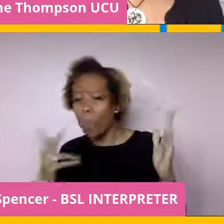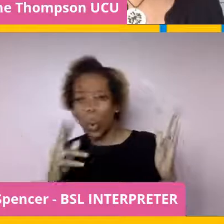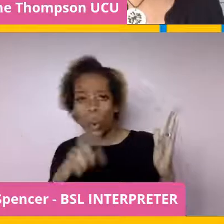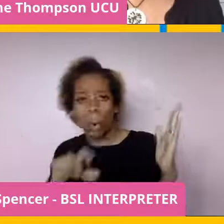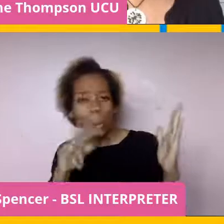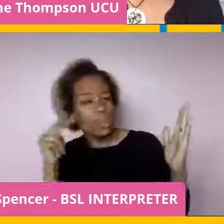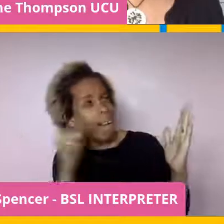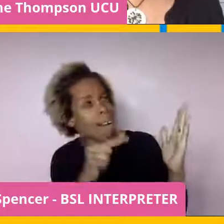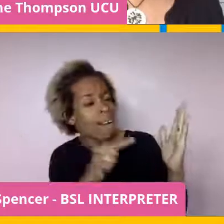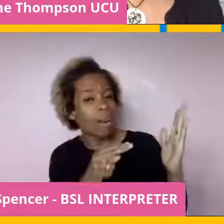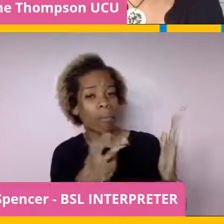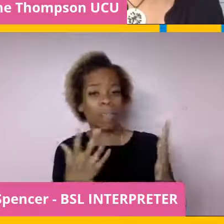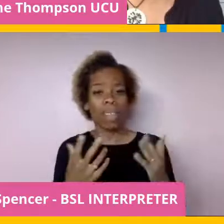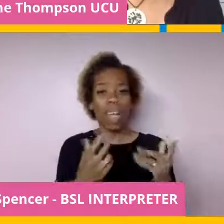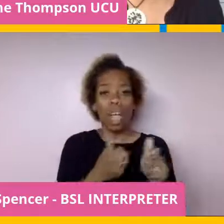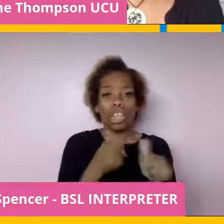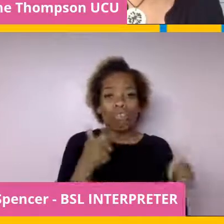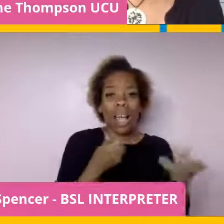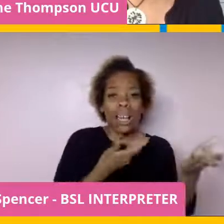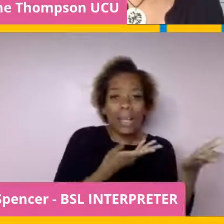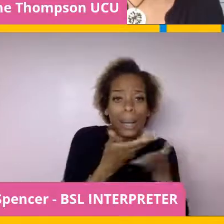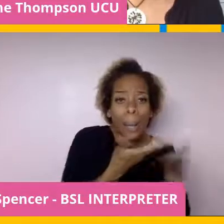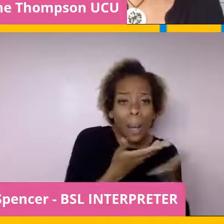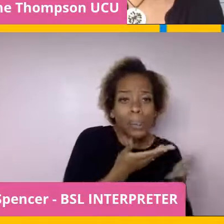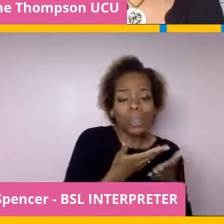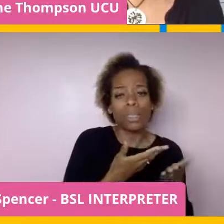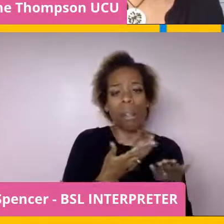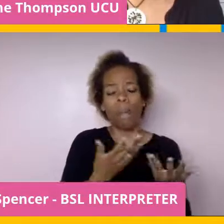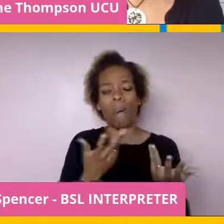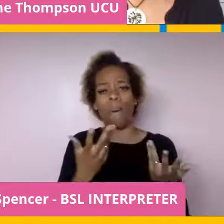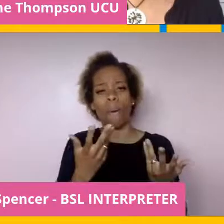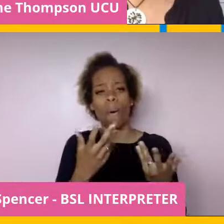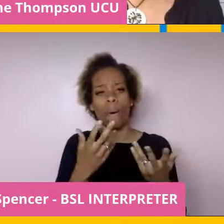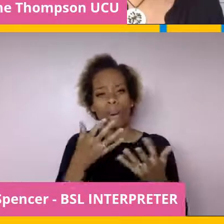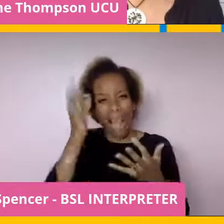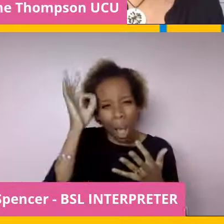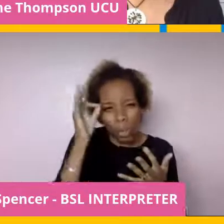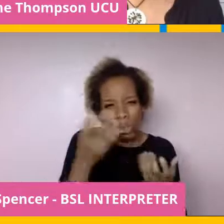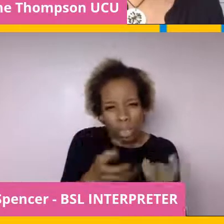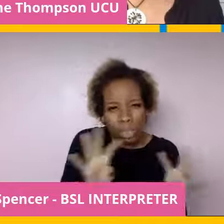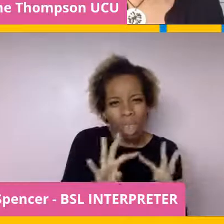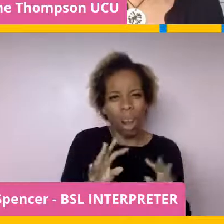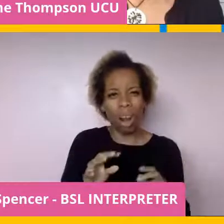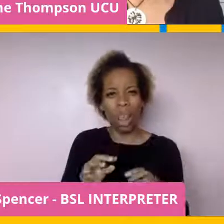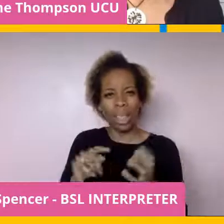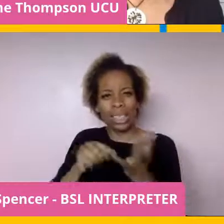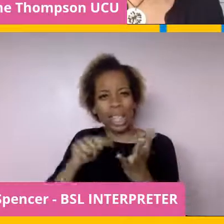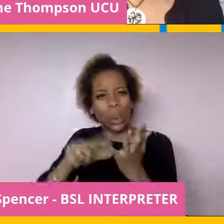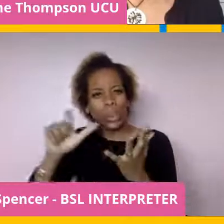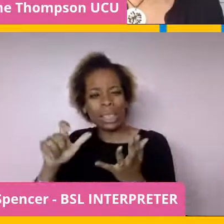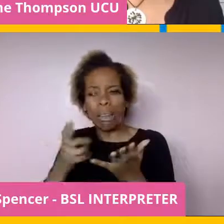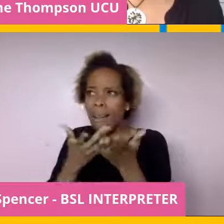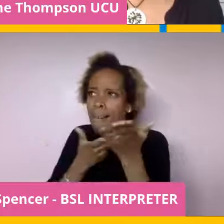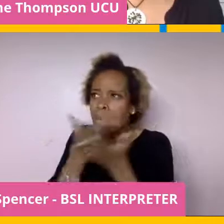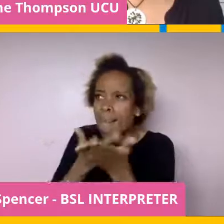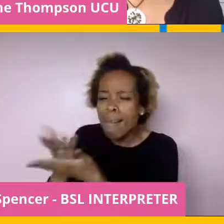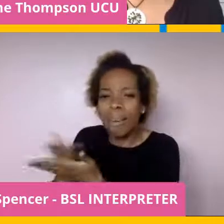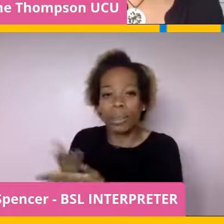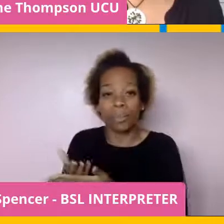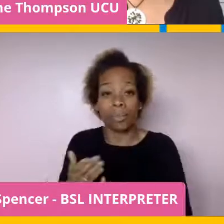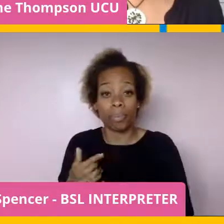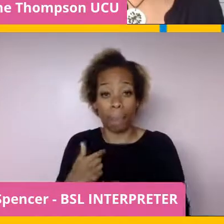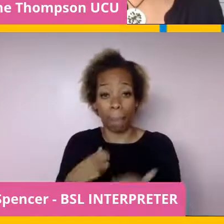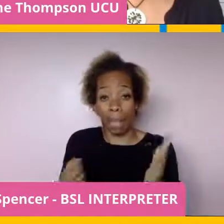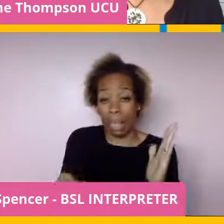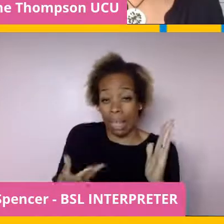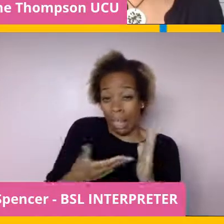trades councils and the local TUC as well, and just getting that message out there more broadly. I'm going to try one more question before I